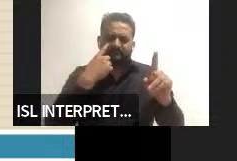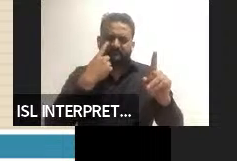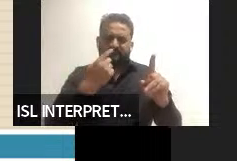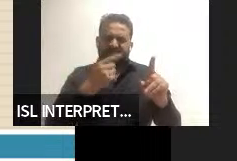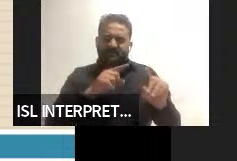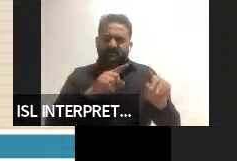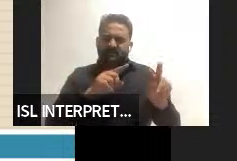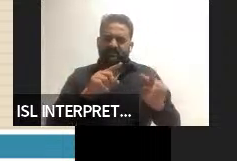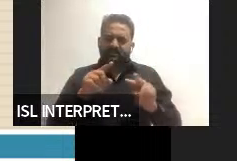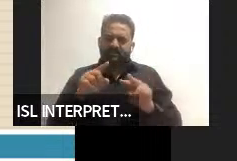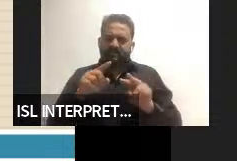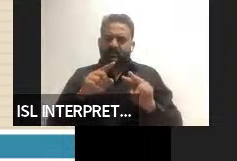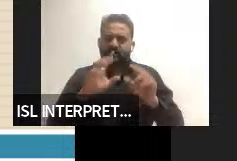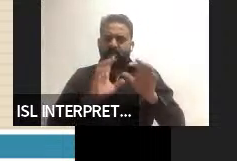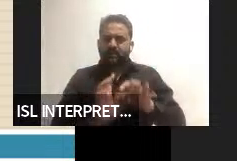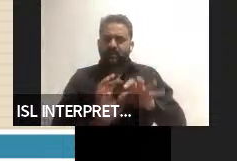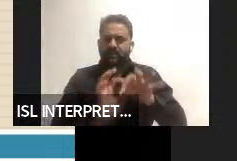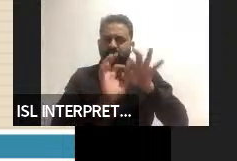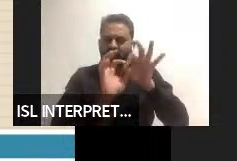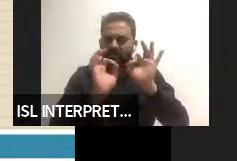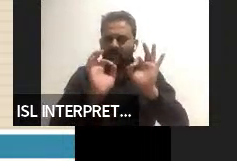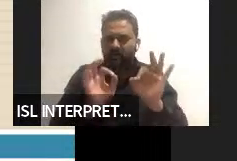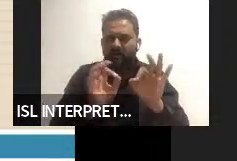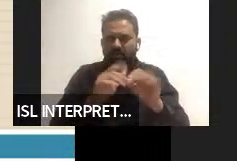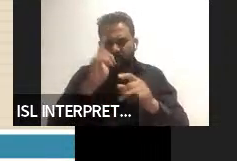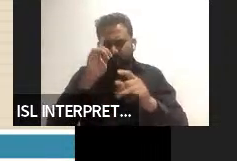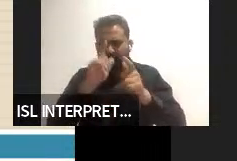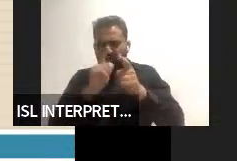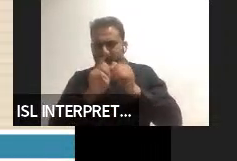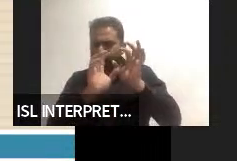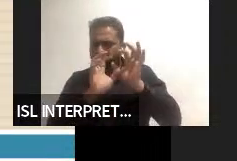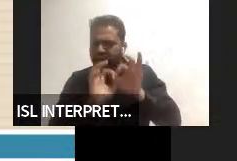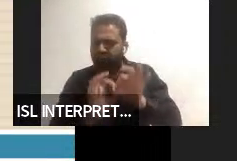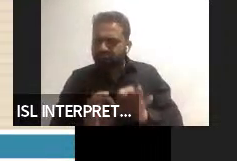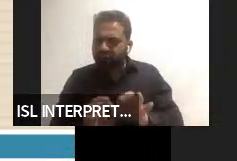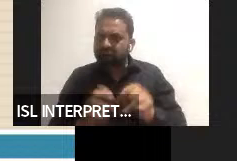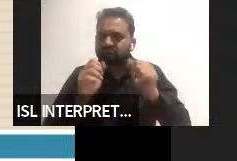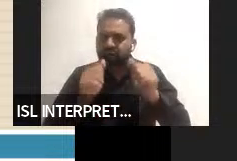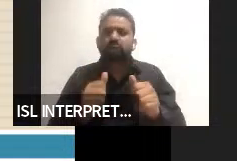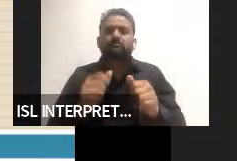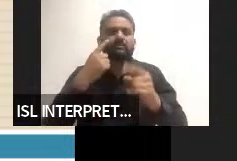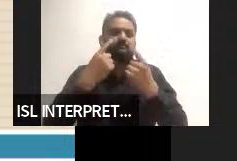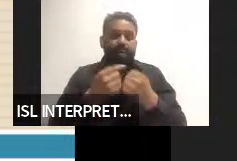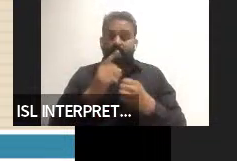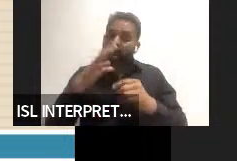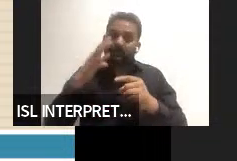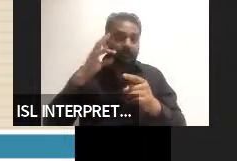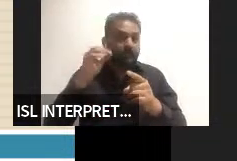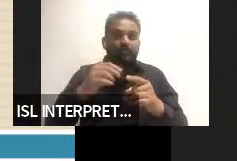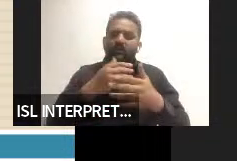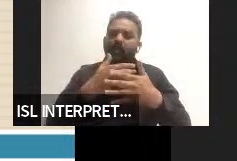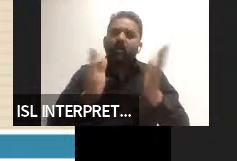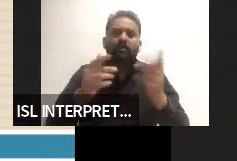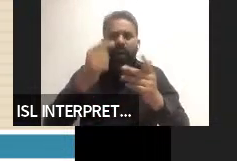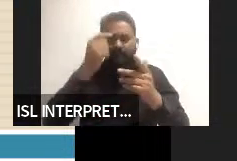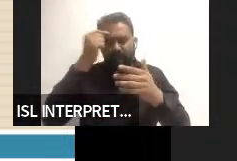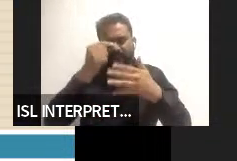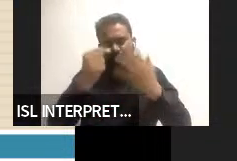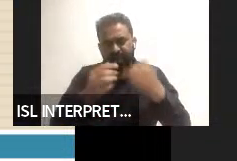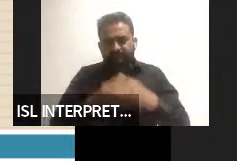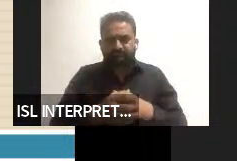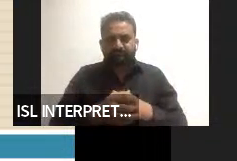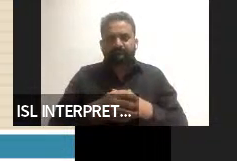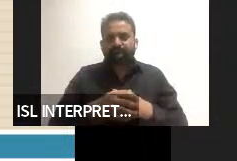and sequence that you should do that. And this is important for every issue. Why we see you have to